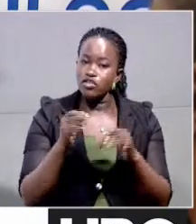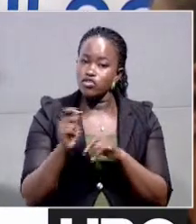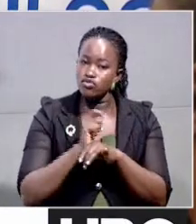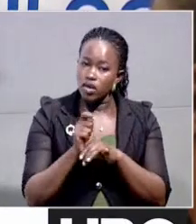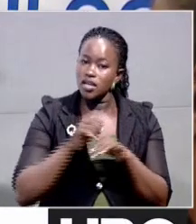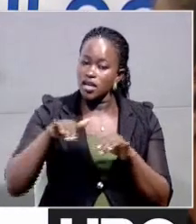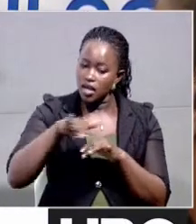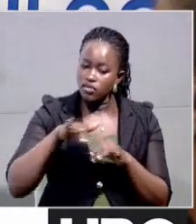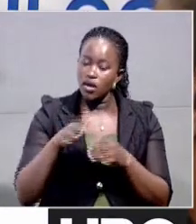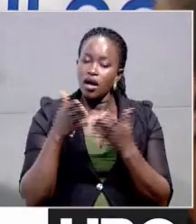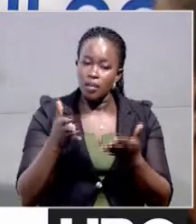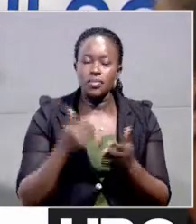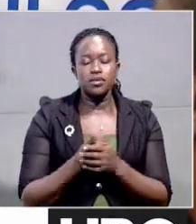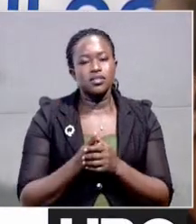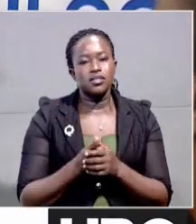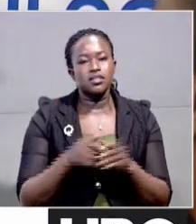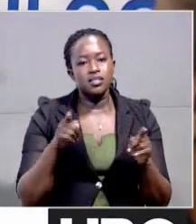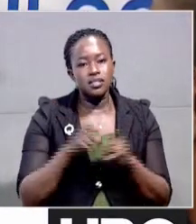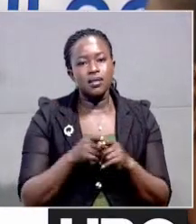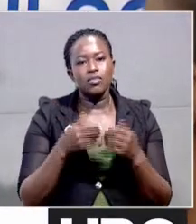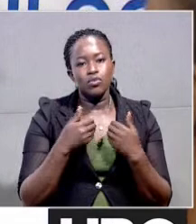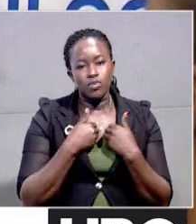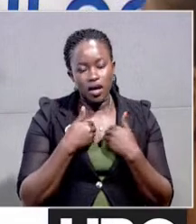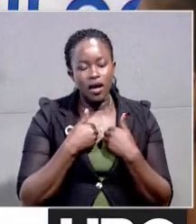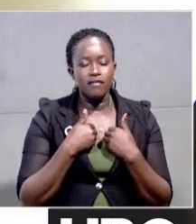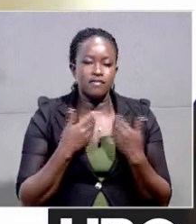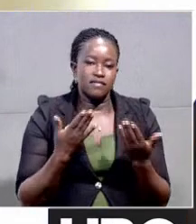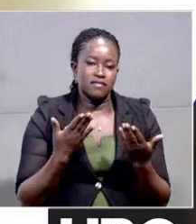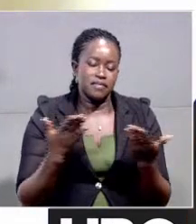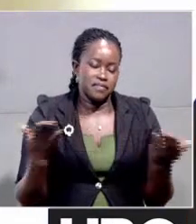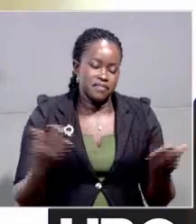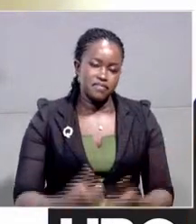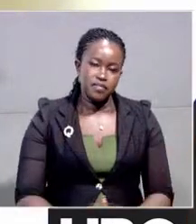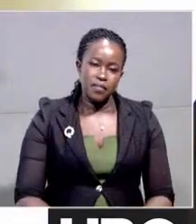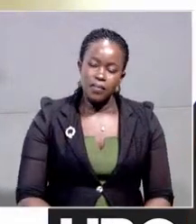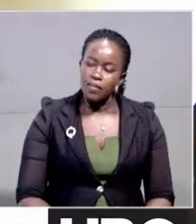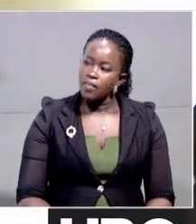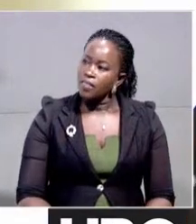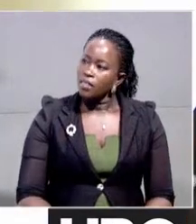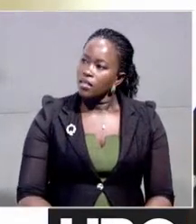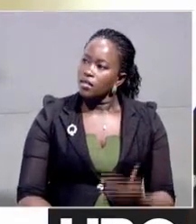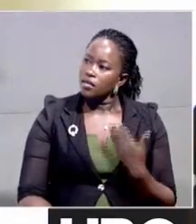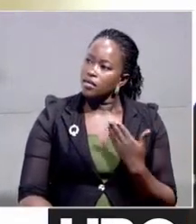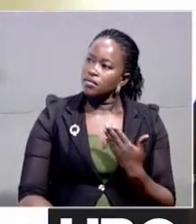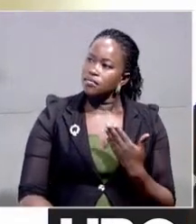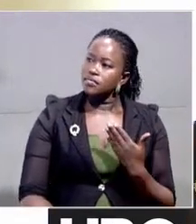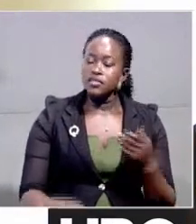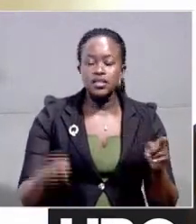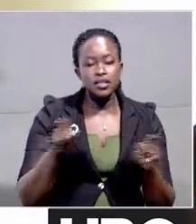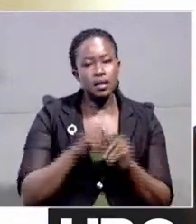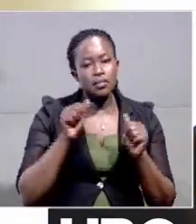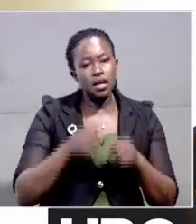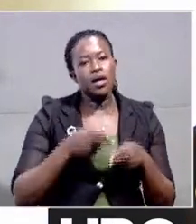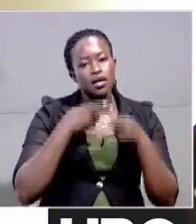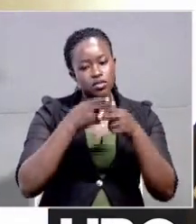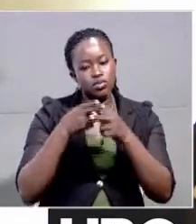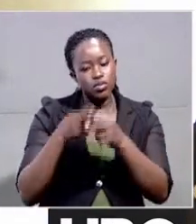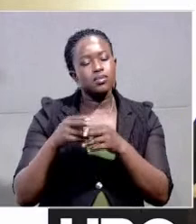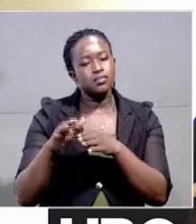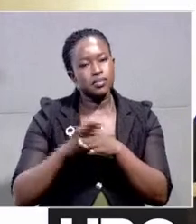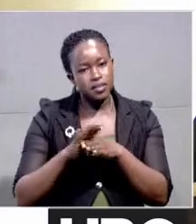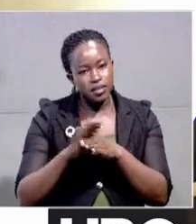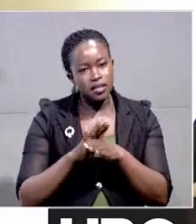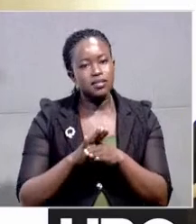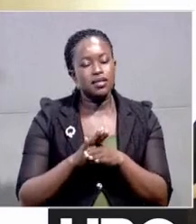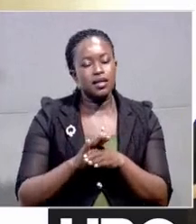a market that imports 547 billion. To make sure that even they can loan to these businesses at a